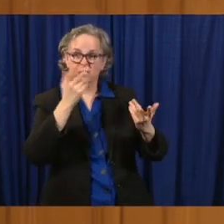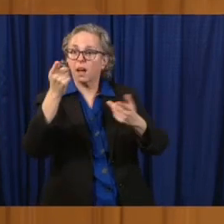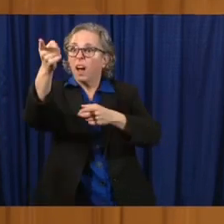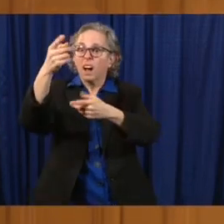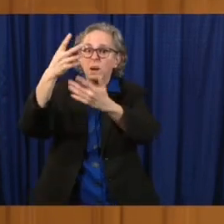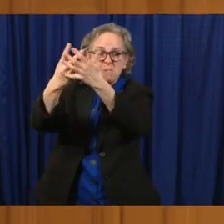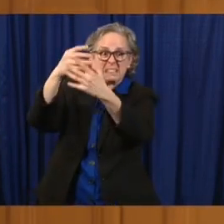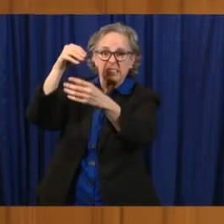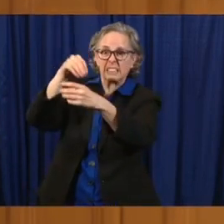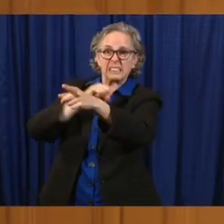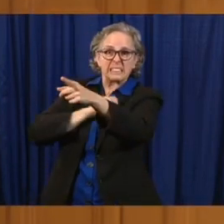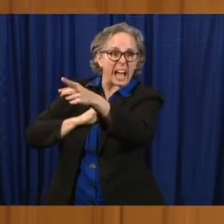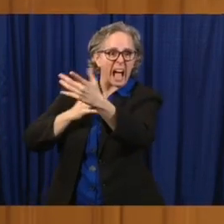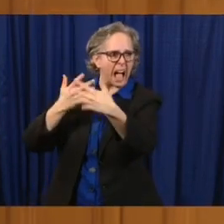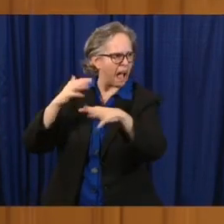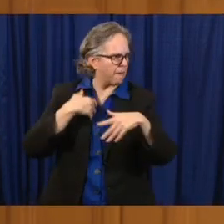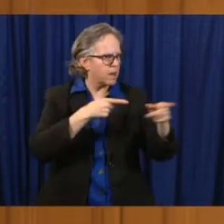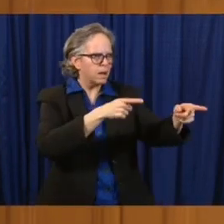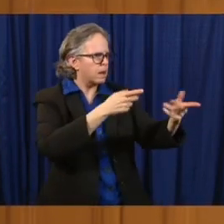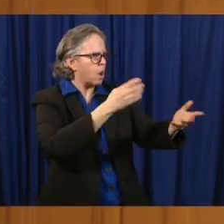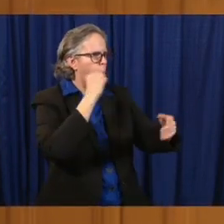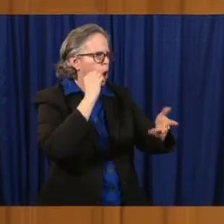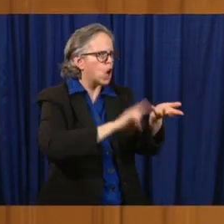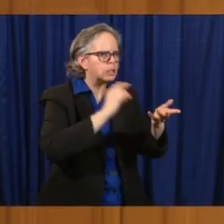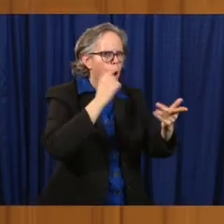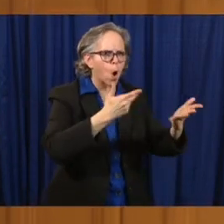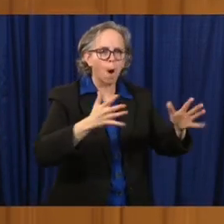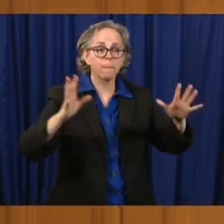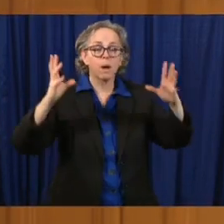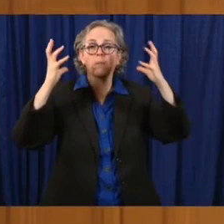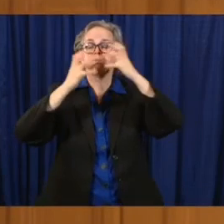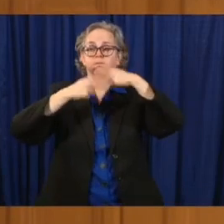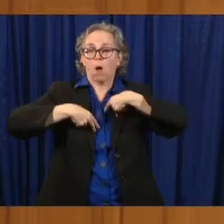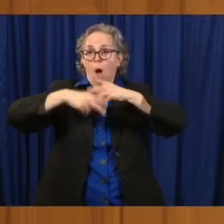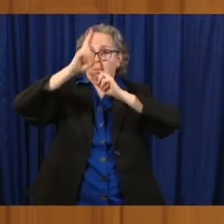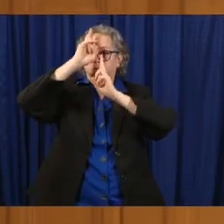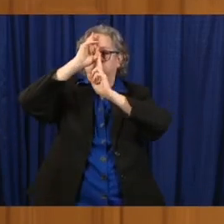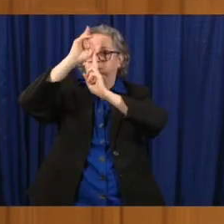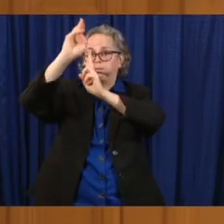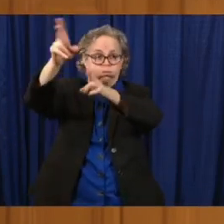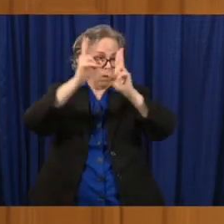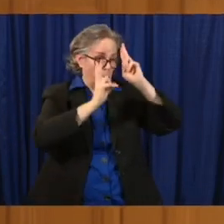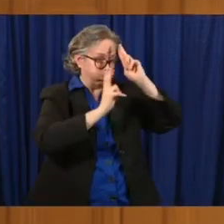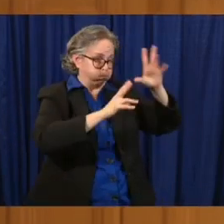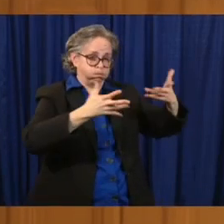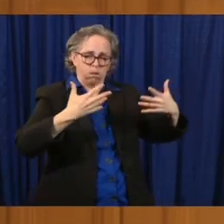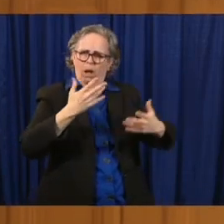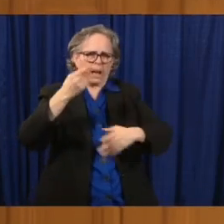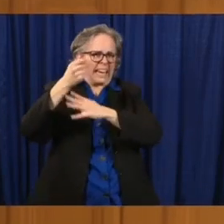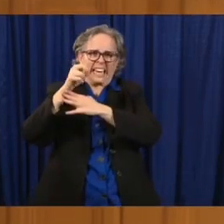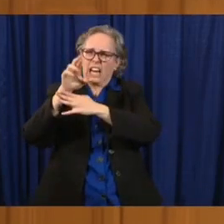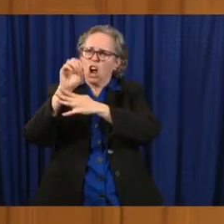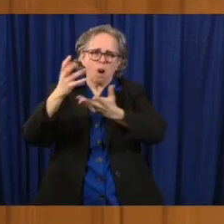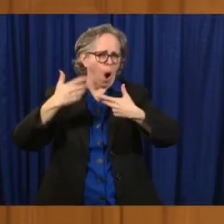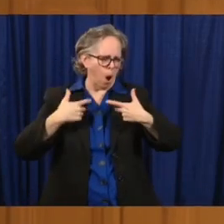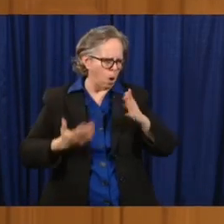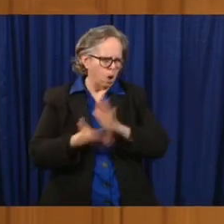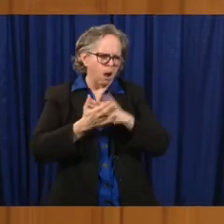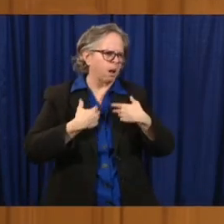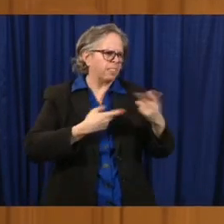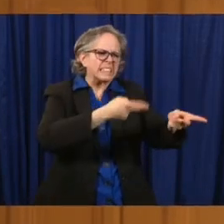the heroes. They work tirelessly day and night on behalf of the people we love, and we want to do everything we can to protect